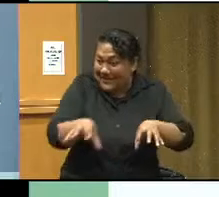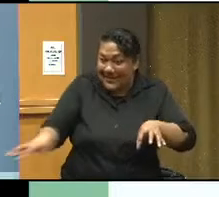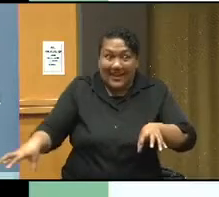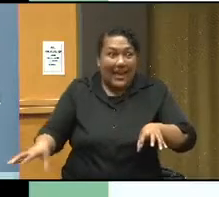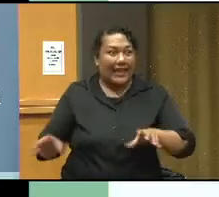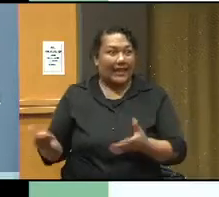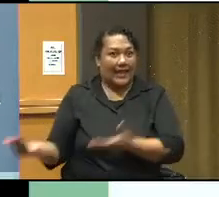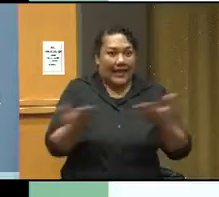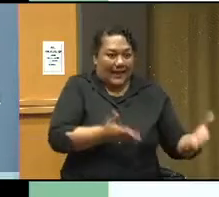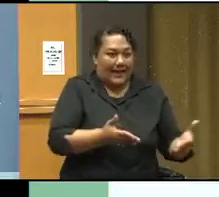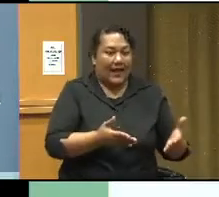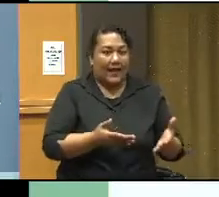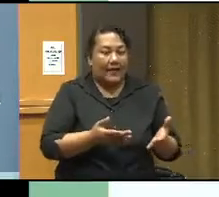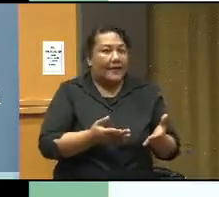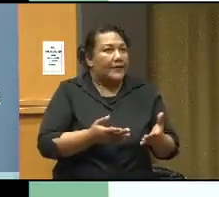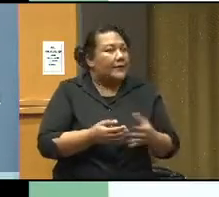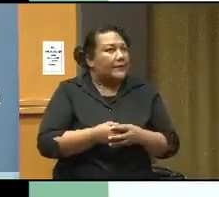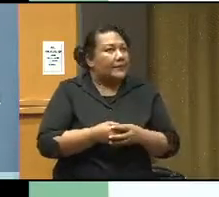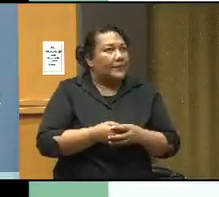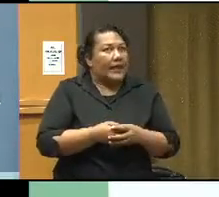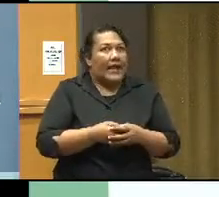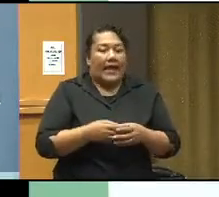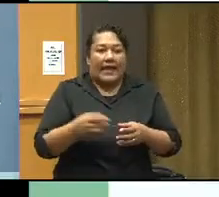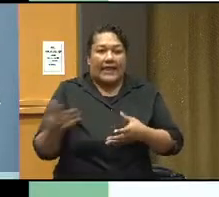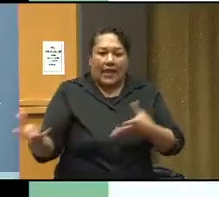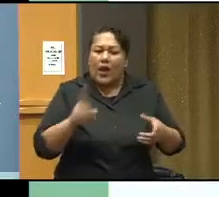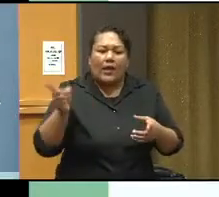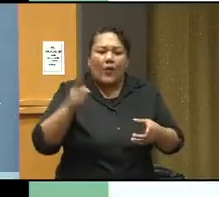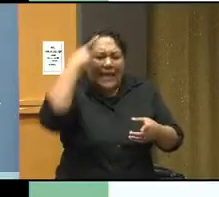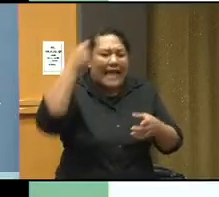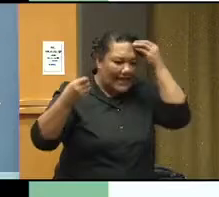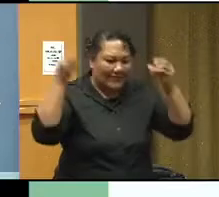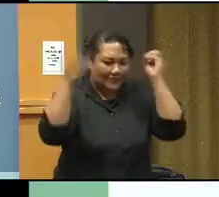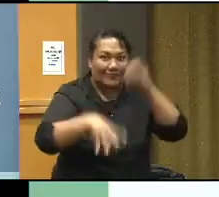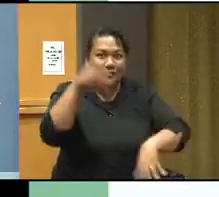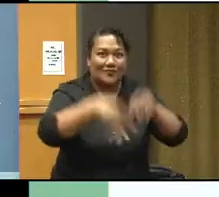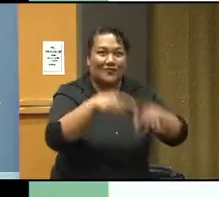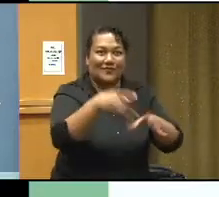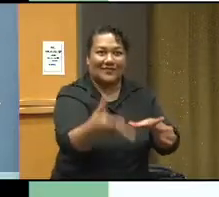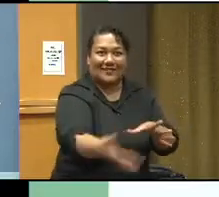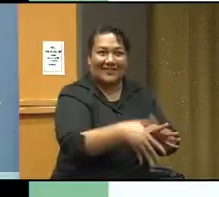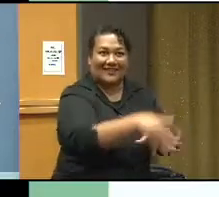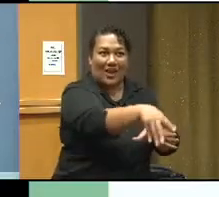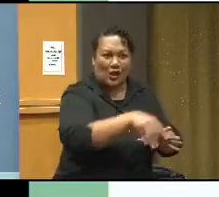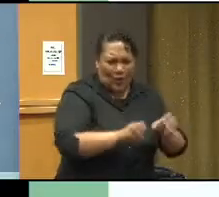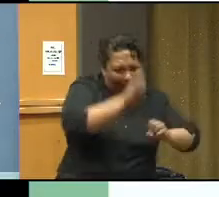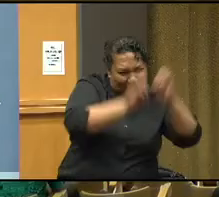company actually came up with. The example the HR people came up with. And they are very good examples. And talking